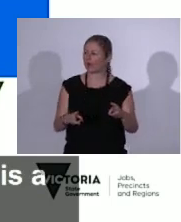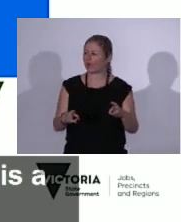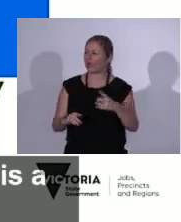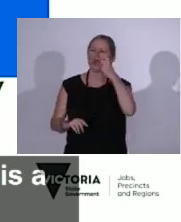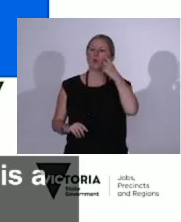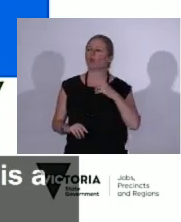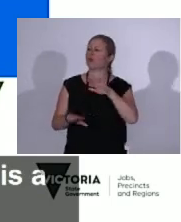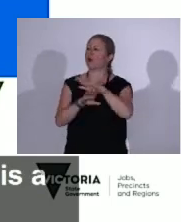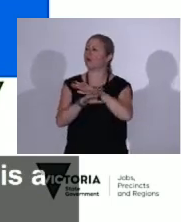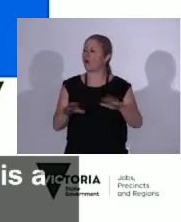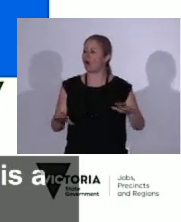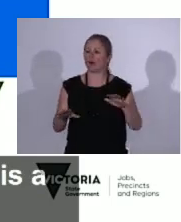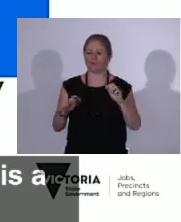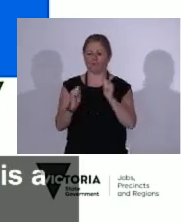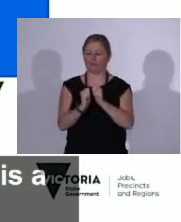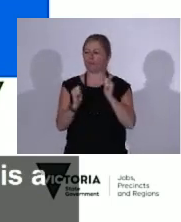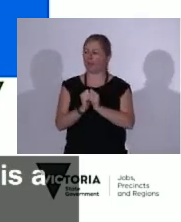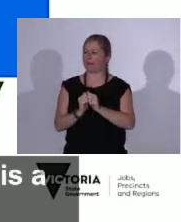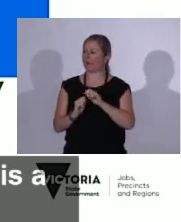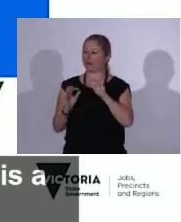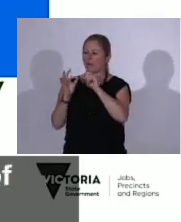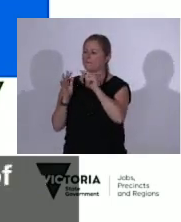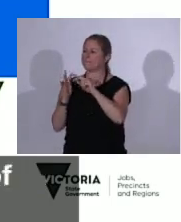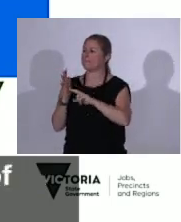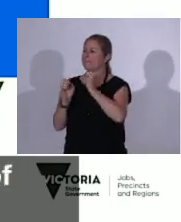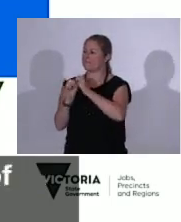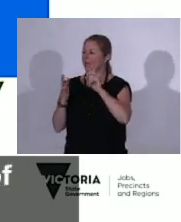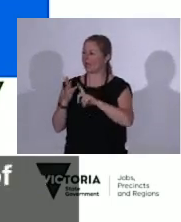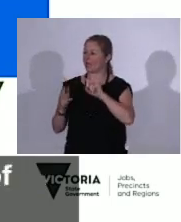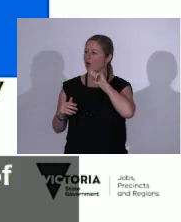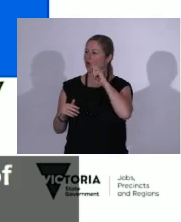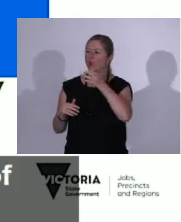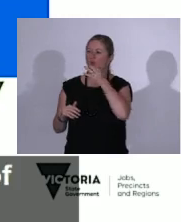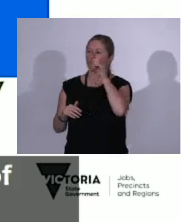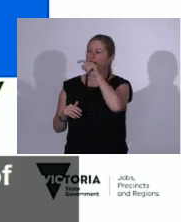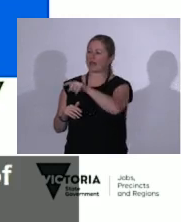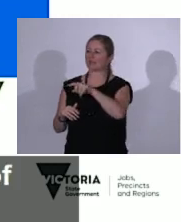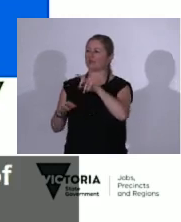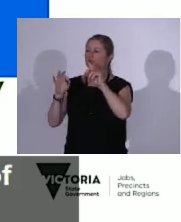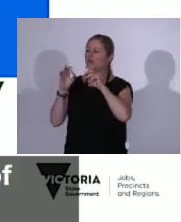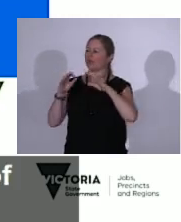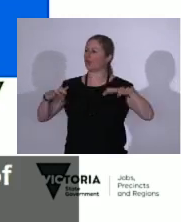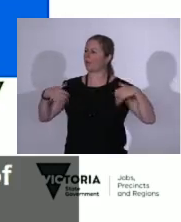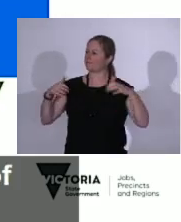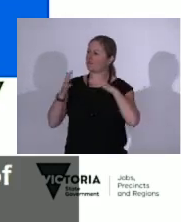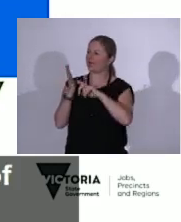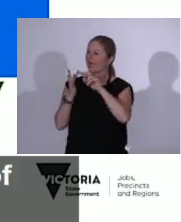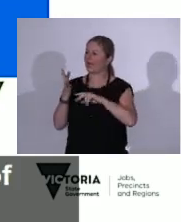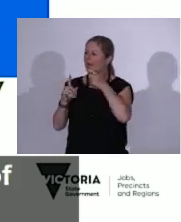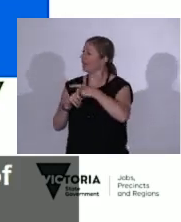paperless. So instead of having like a bingo sheet that you would fill in, we'll ask everyone to just go to the SurveyMonkey link that's on the